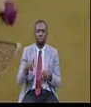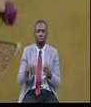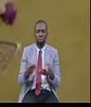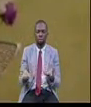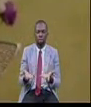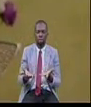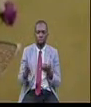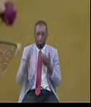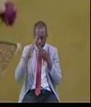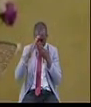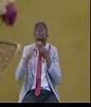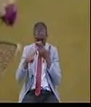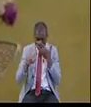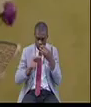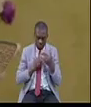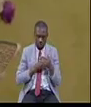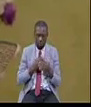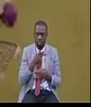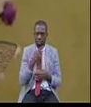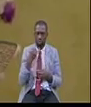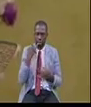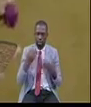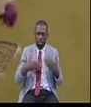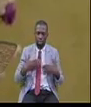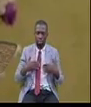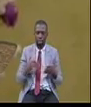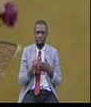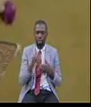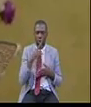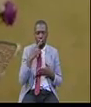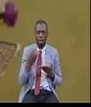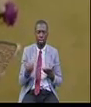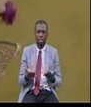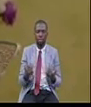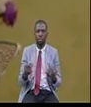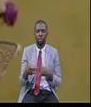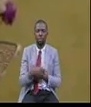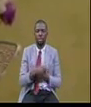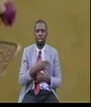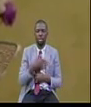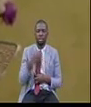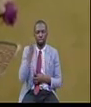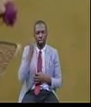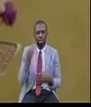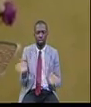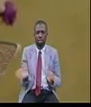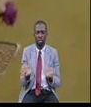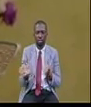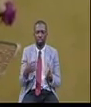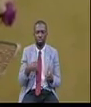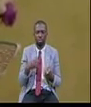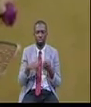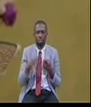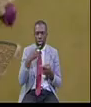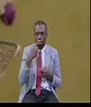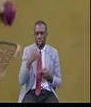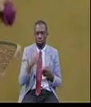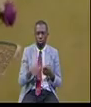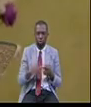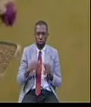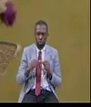in the Lord, in this church, is happy that you are here today. And he bids me tell you to keep on coming. And as you continue to